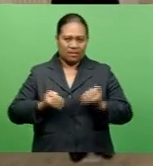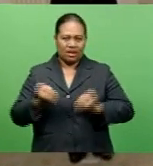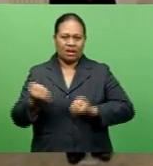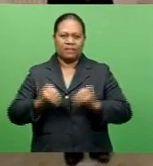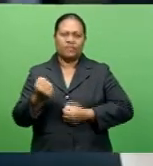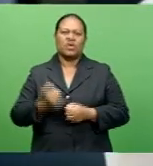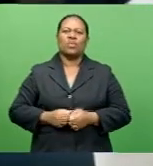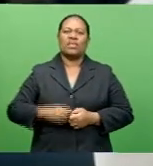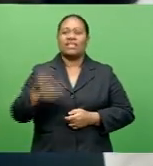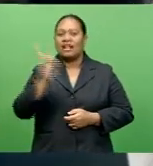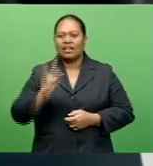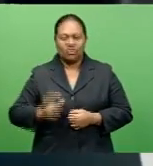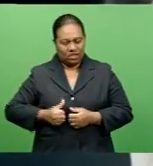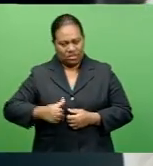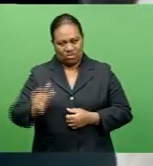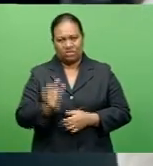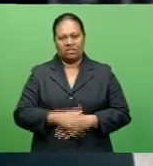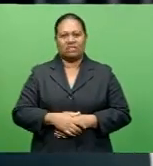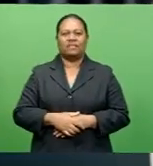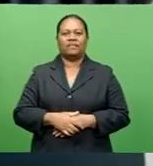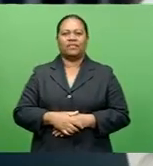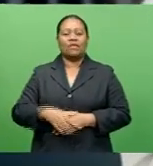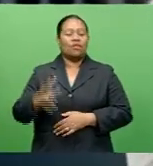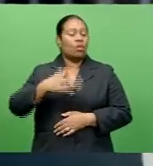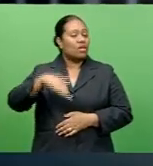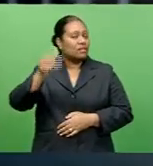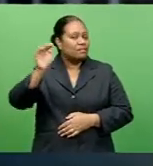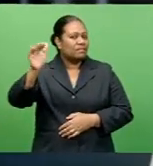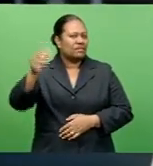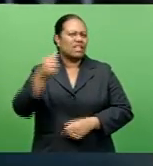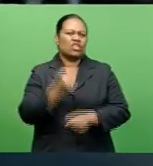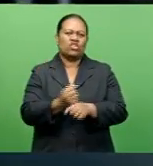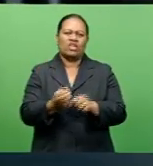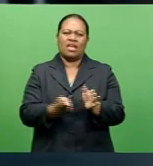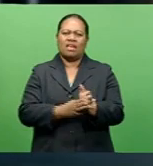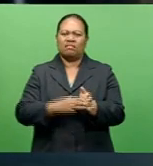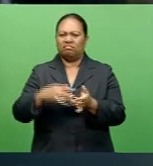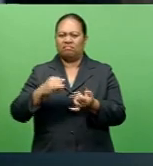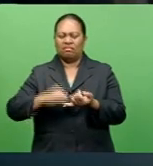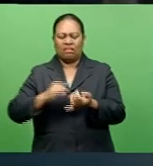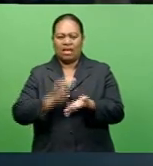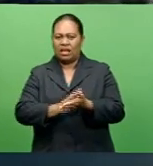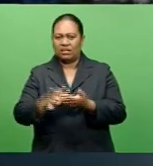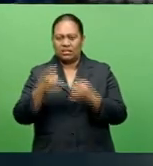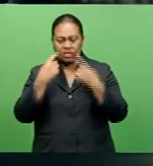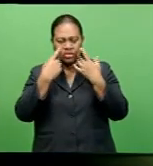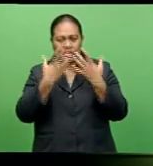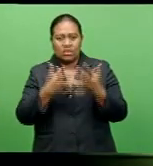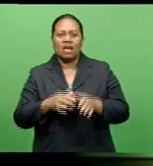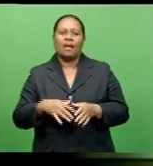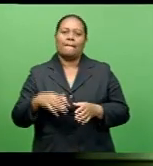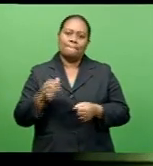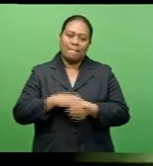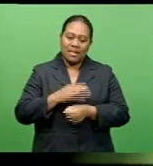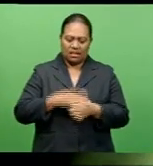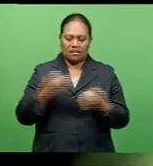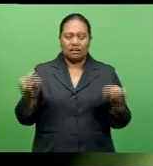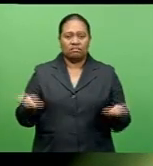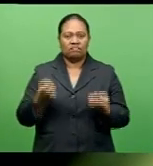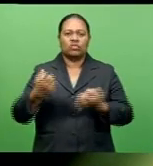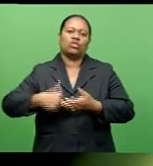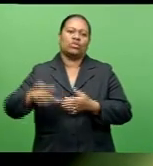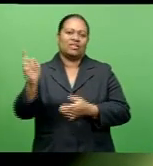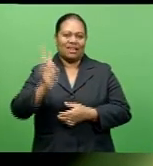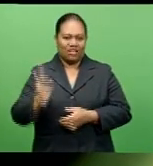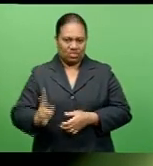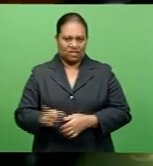electric models. All-electric vehicle future. GM Chief Executive Mary Barra has aggressively pushed the company to embrace electric